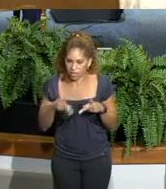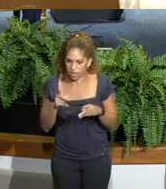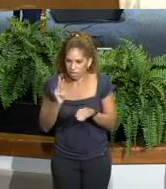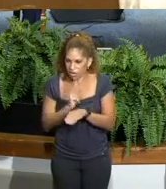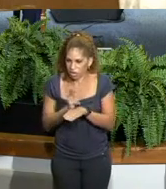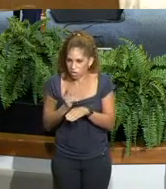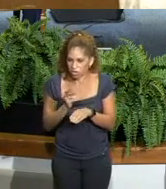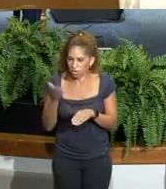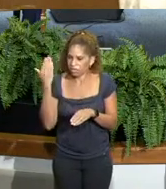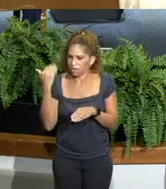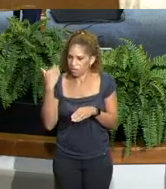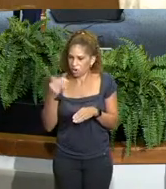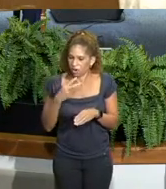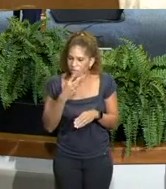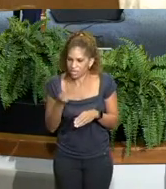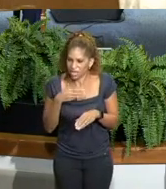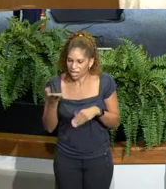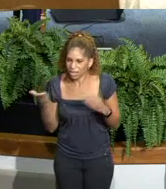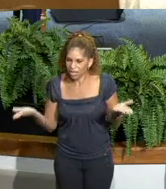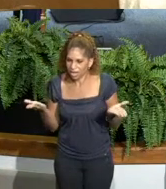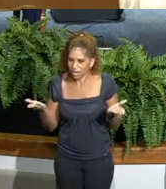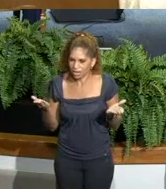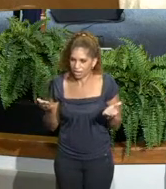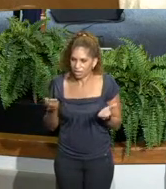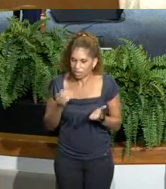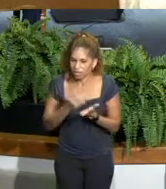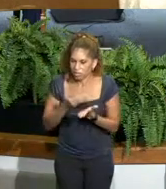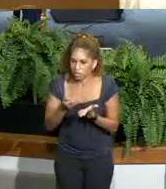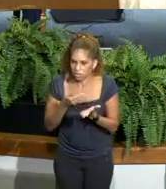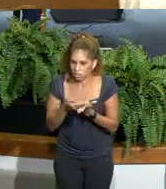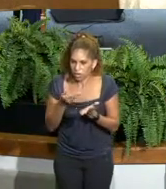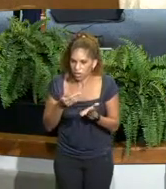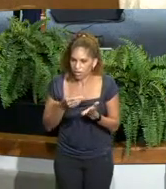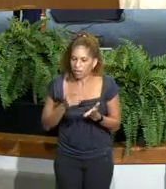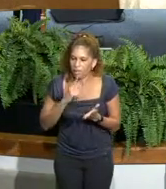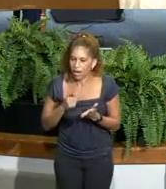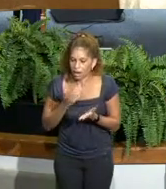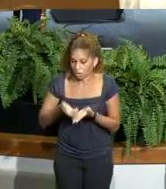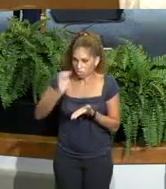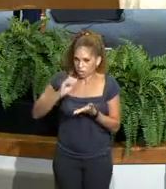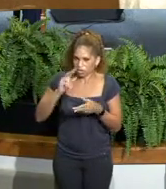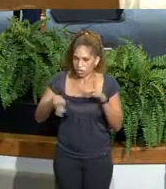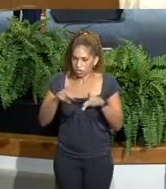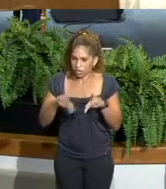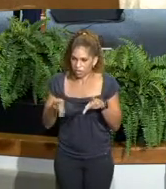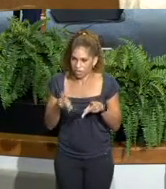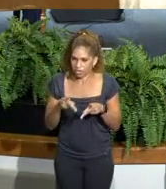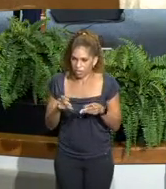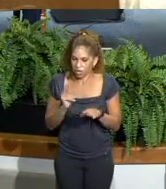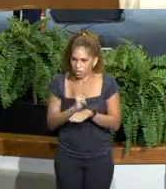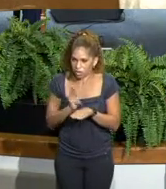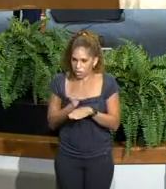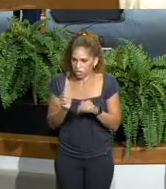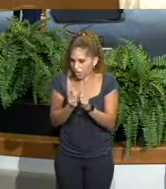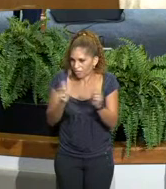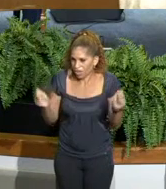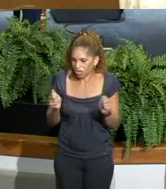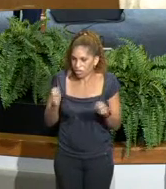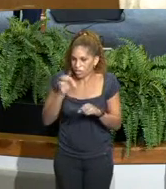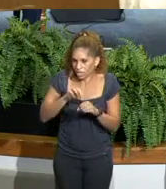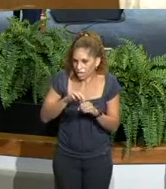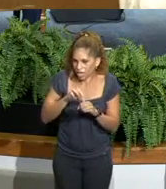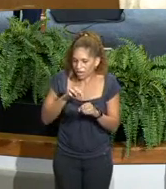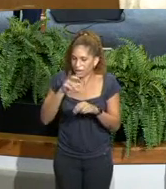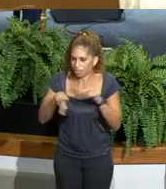used before. We're seeing things that are funded by wealthy oligarchs that use division to elect candidates that will embrace